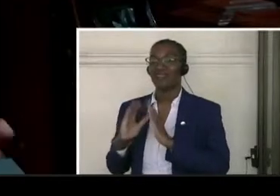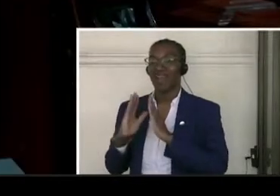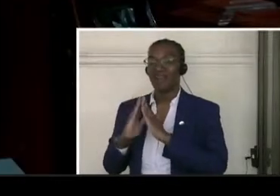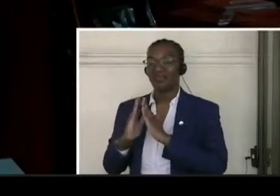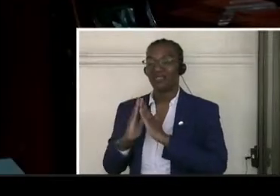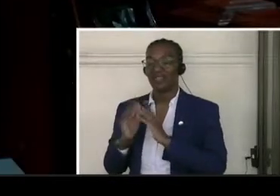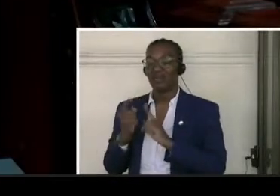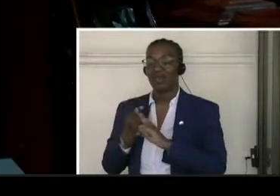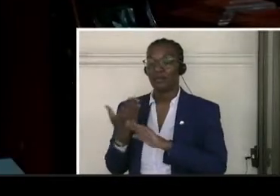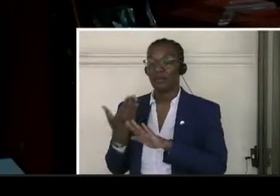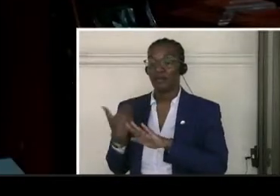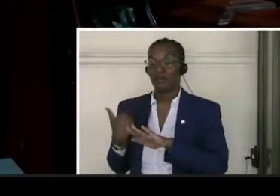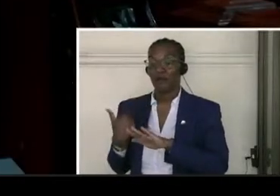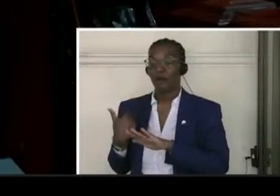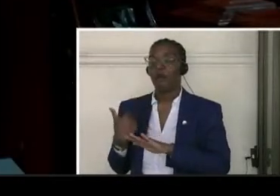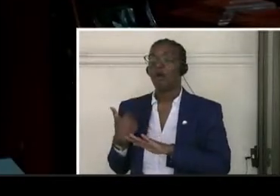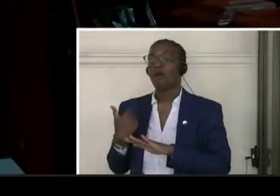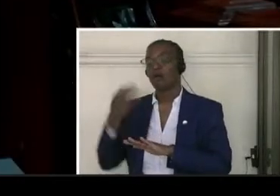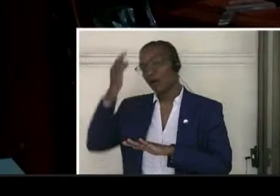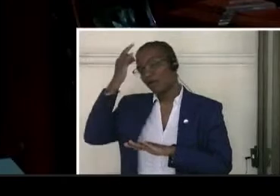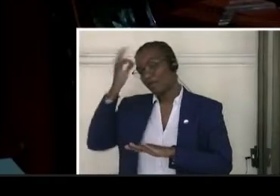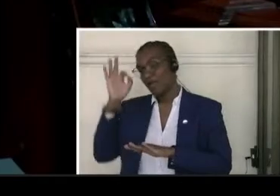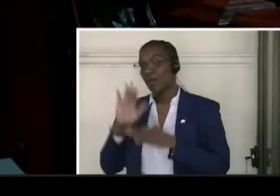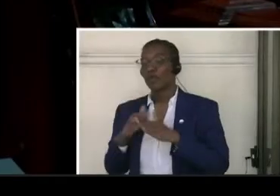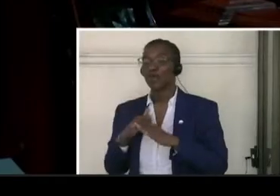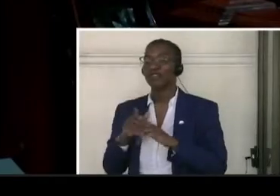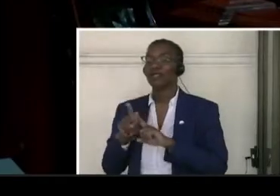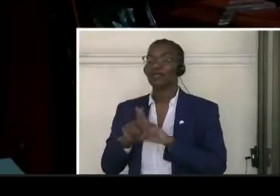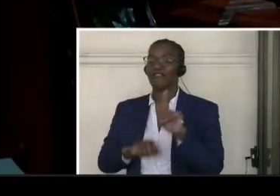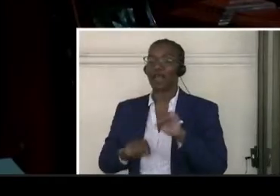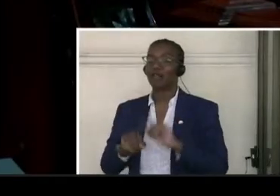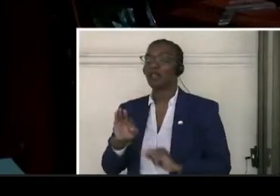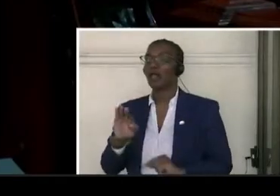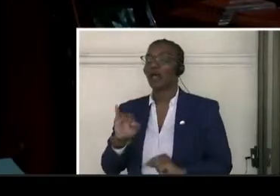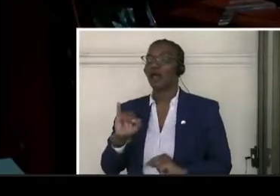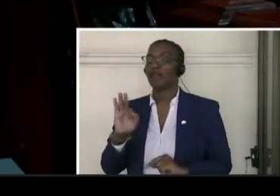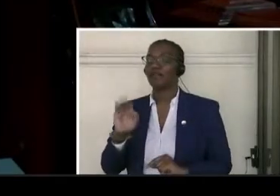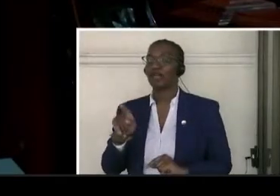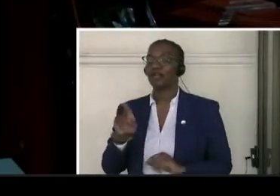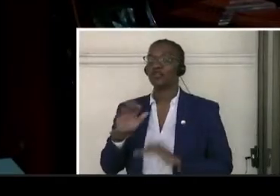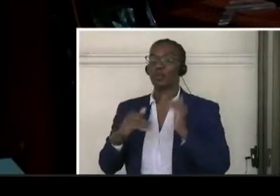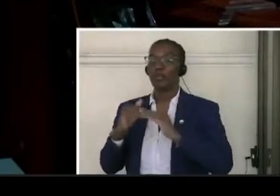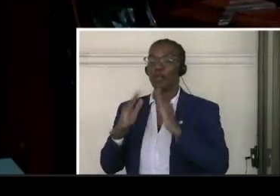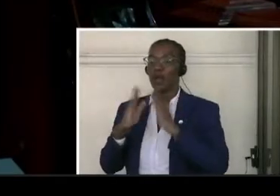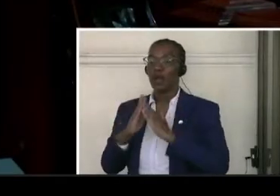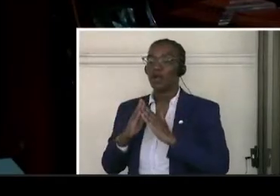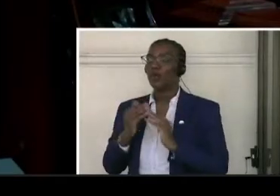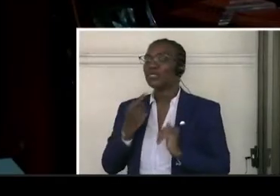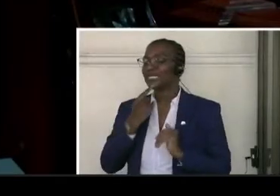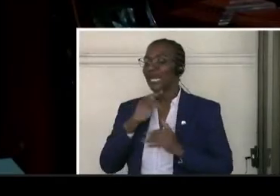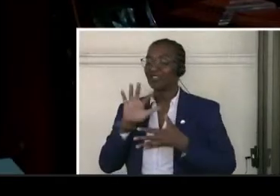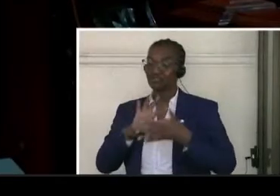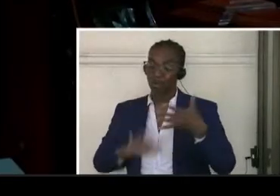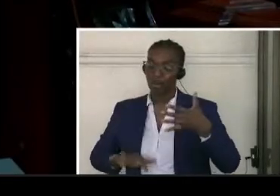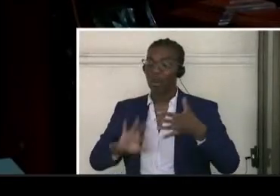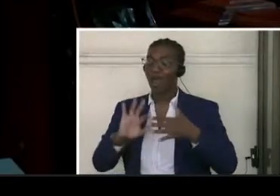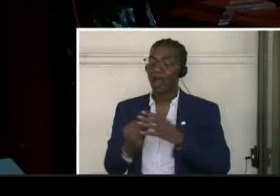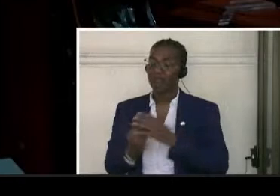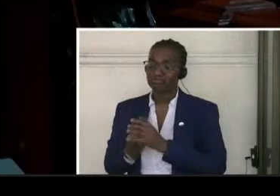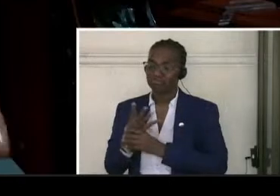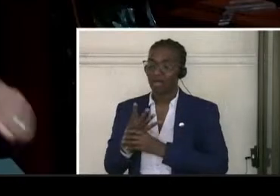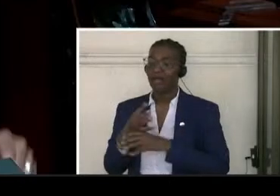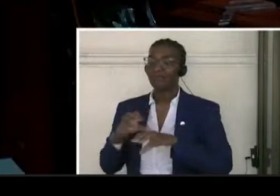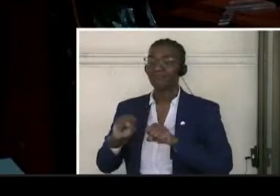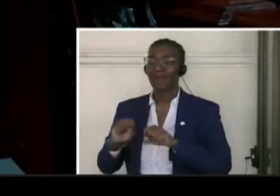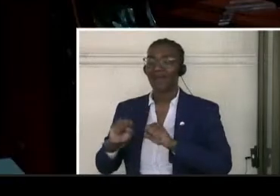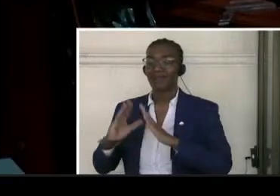former KwaZulu government because the IFP failed to build our people houses. We are living, we are telling stories of us growing up under mud